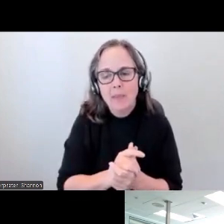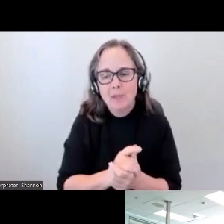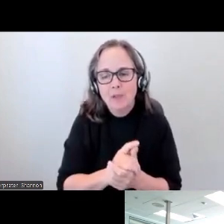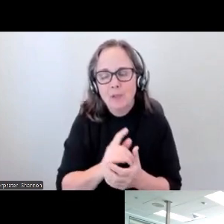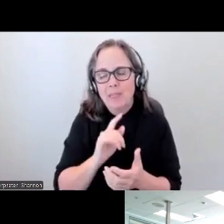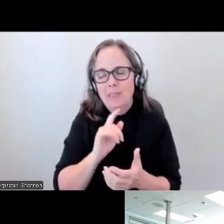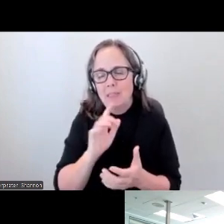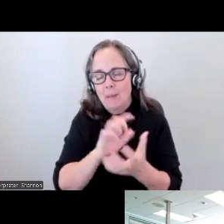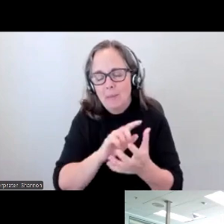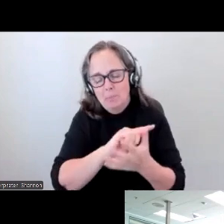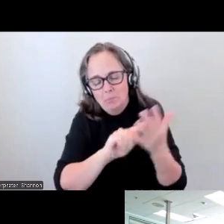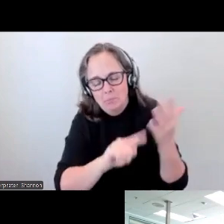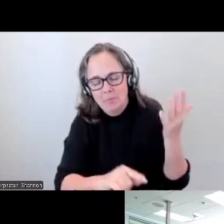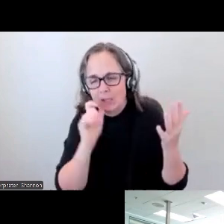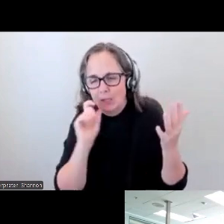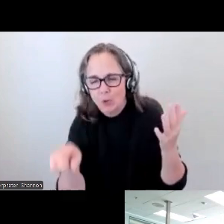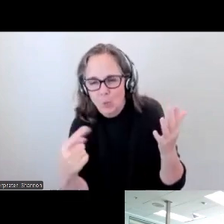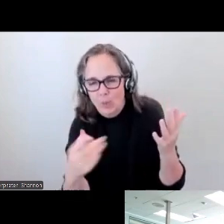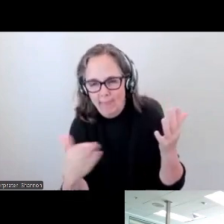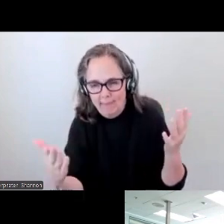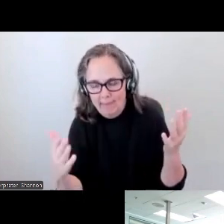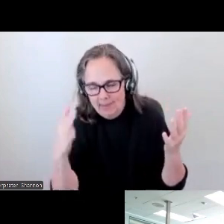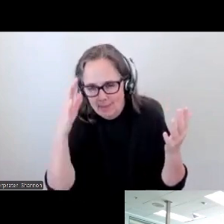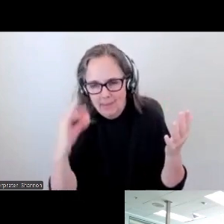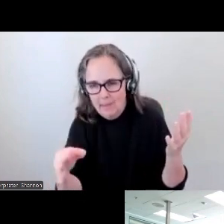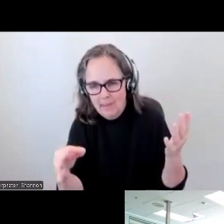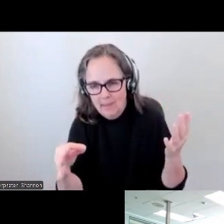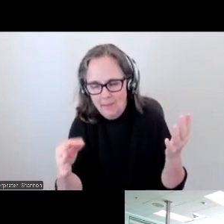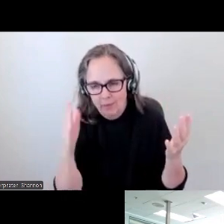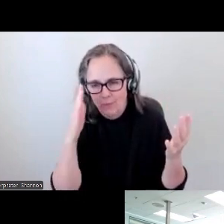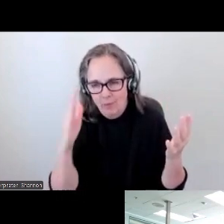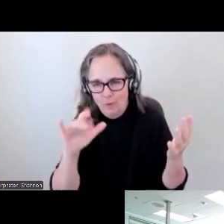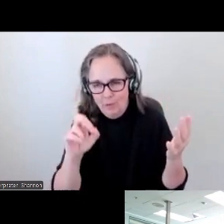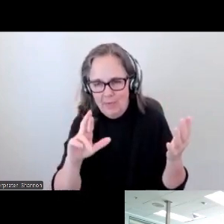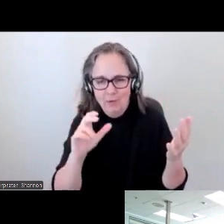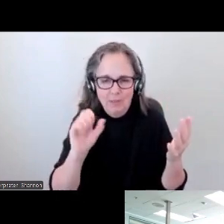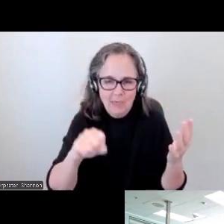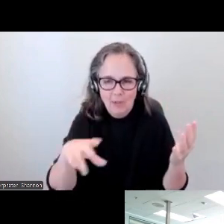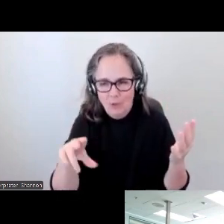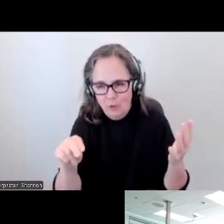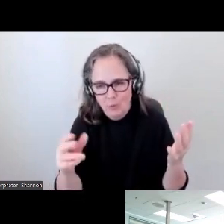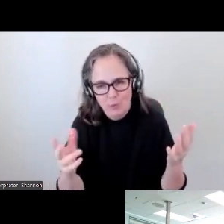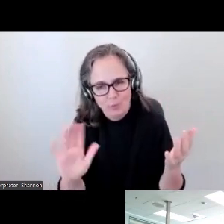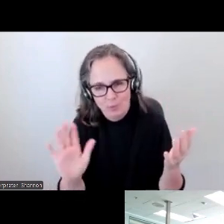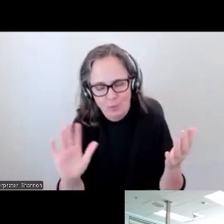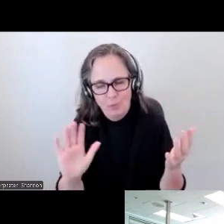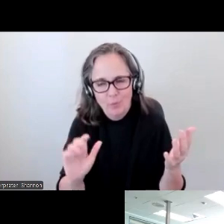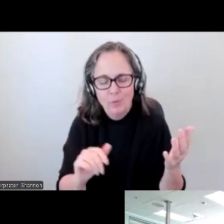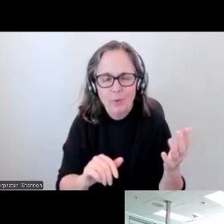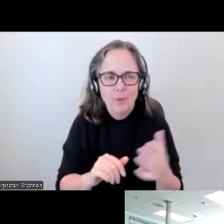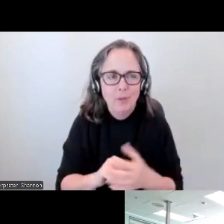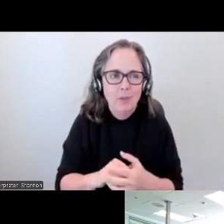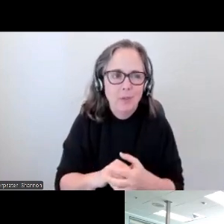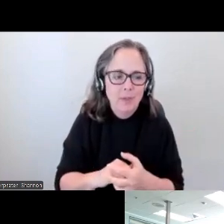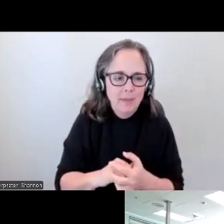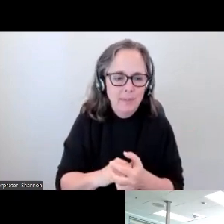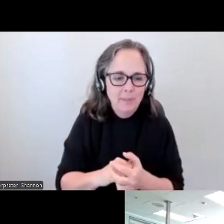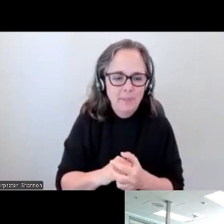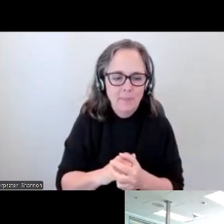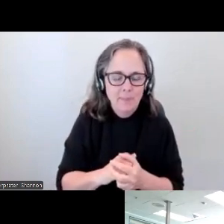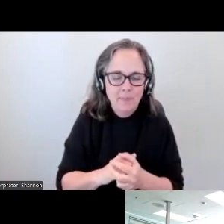definitive thing that will decide your future of getting cancer versus not getting cancer.